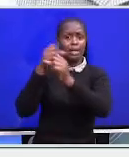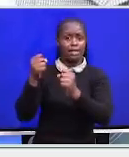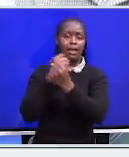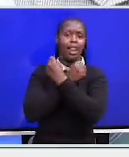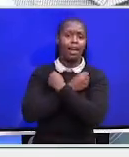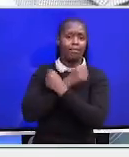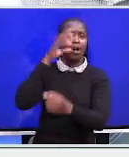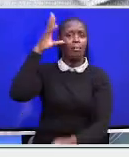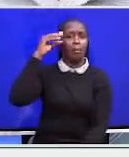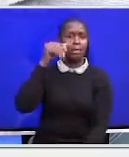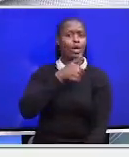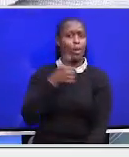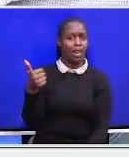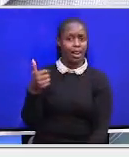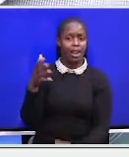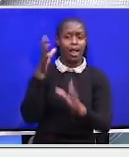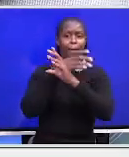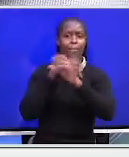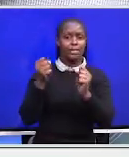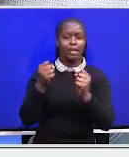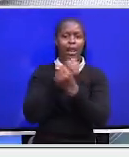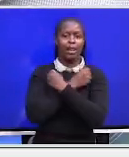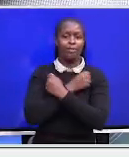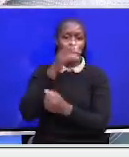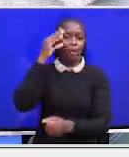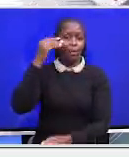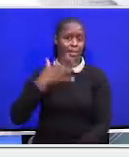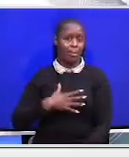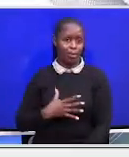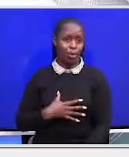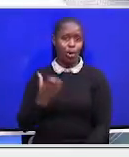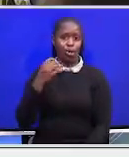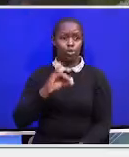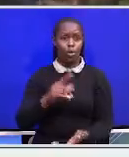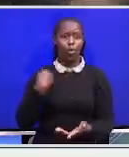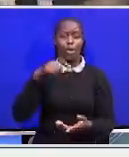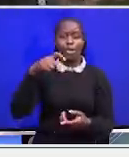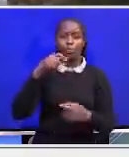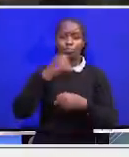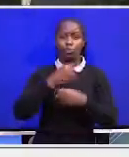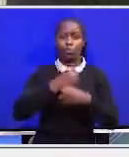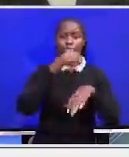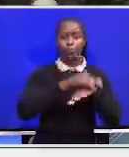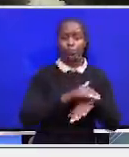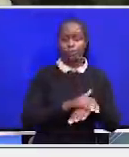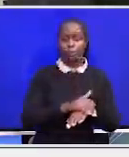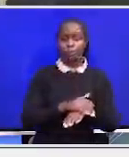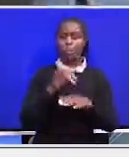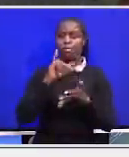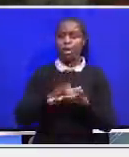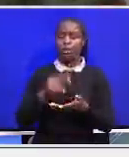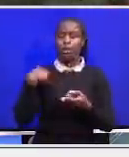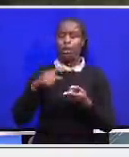pwani. Huyu rais anapenda watu wa Mombasa. Kwa hivyo turegeshe wema kwa wema. The writing was on the wall for